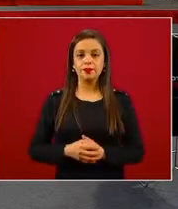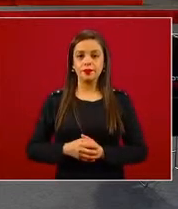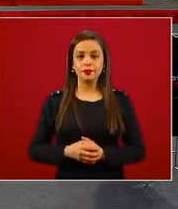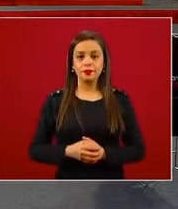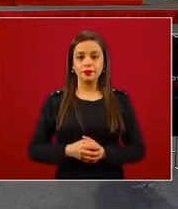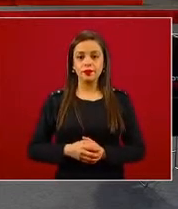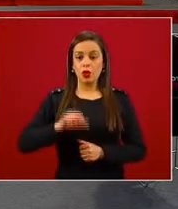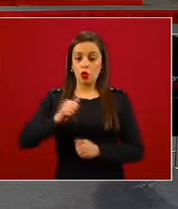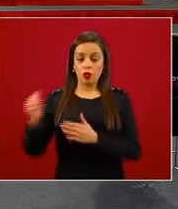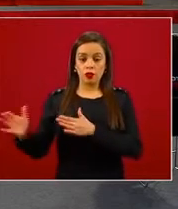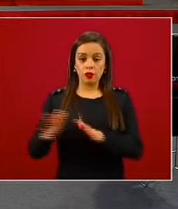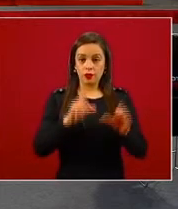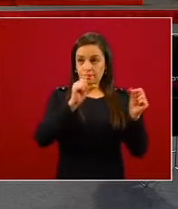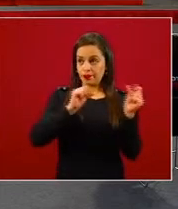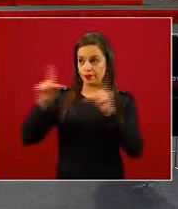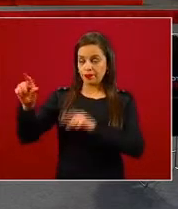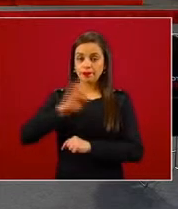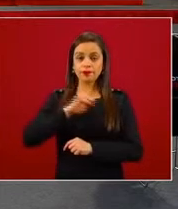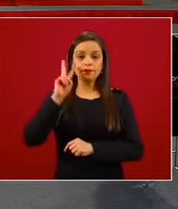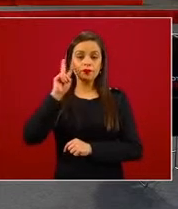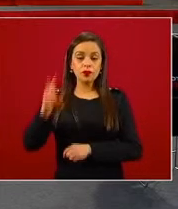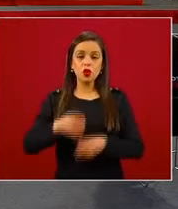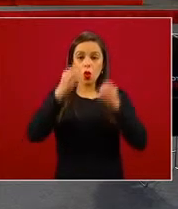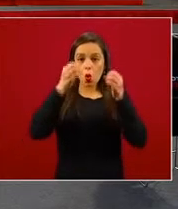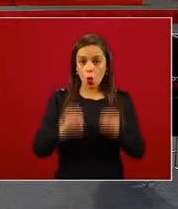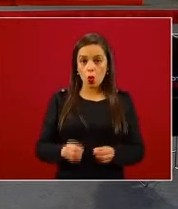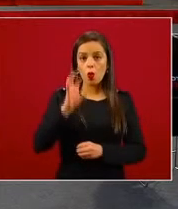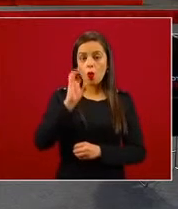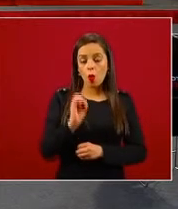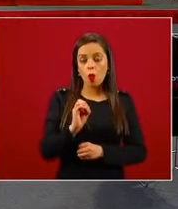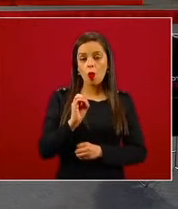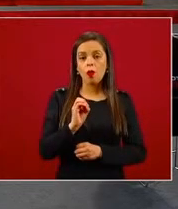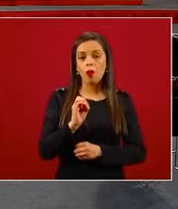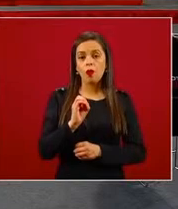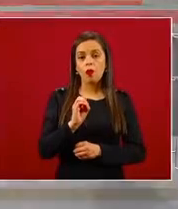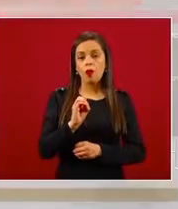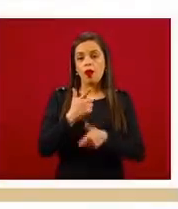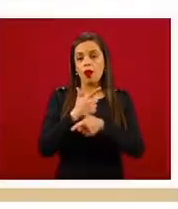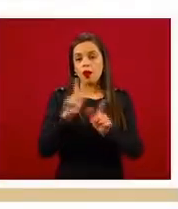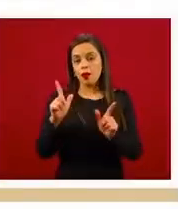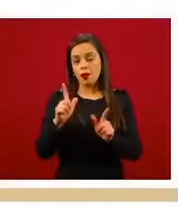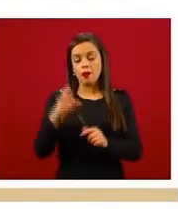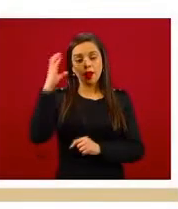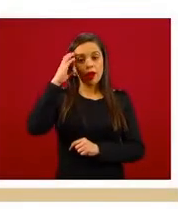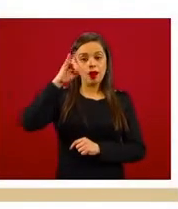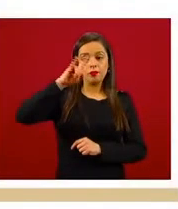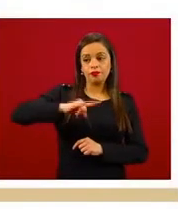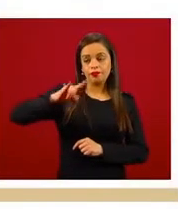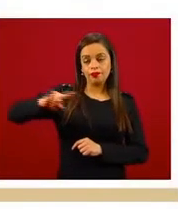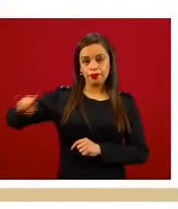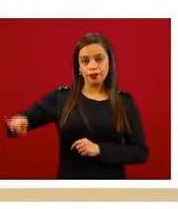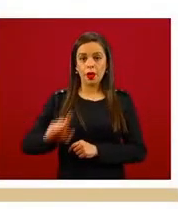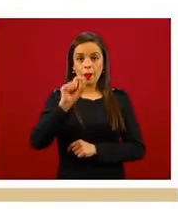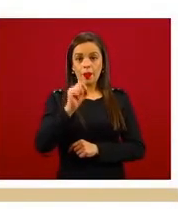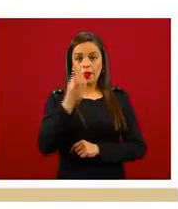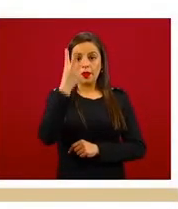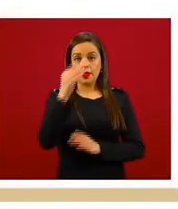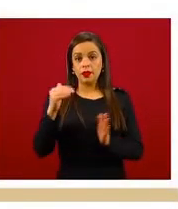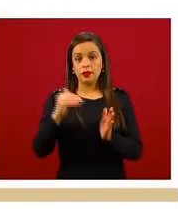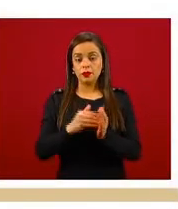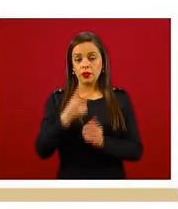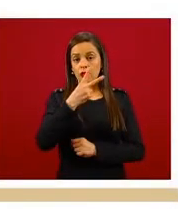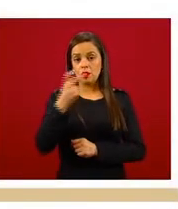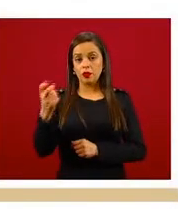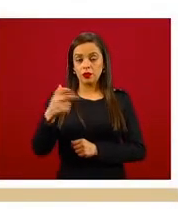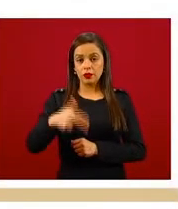In my next slide, we're going to go over the bed availability and hospital availability. Out of